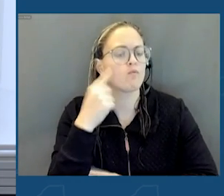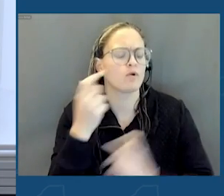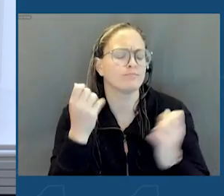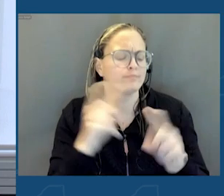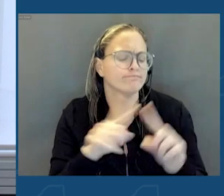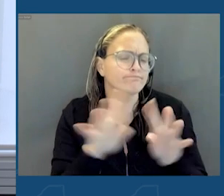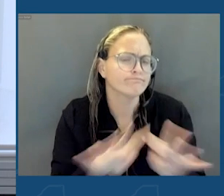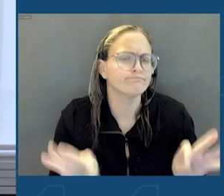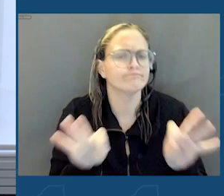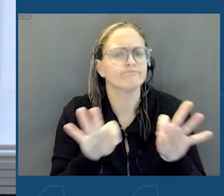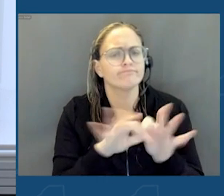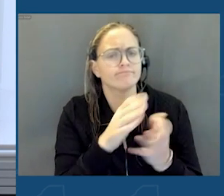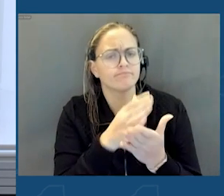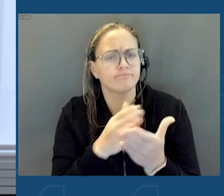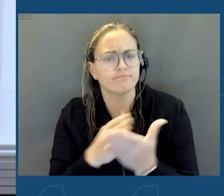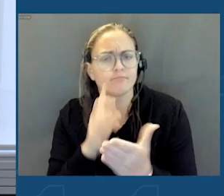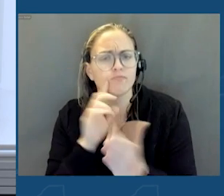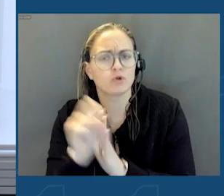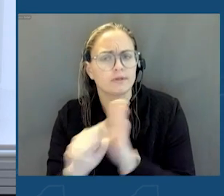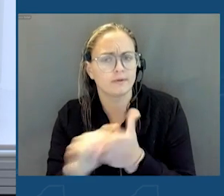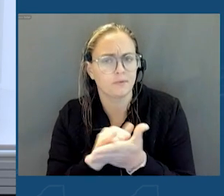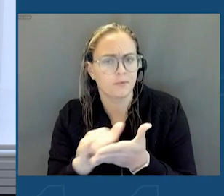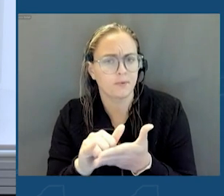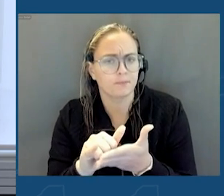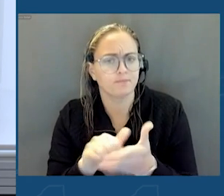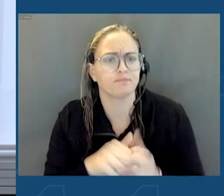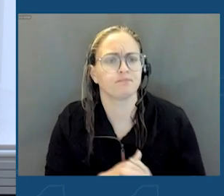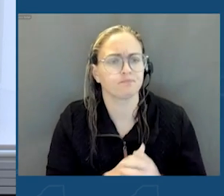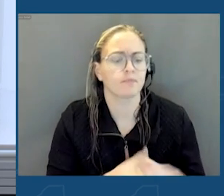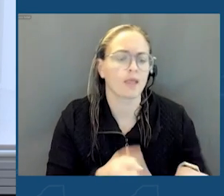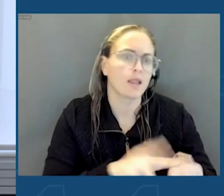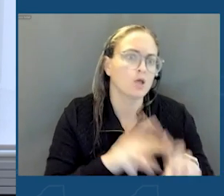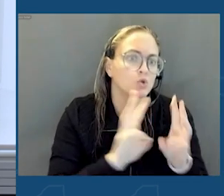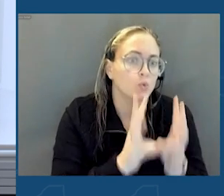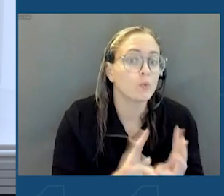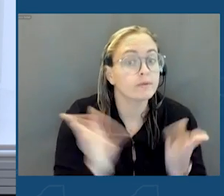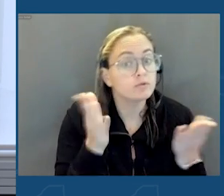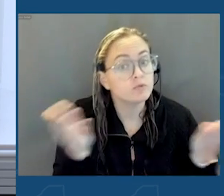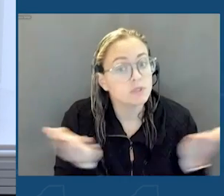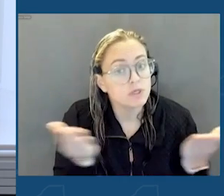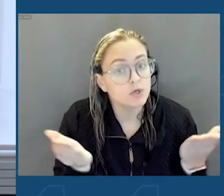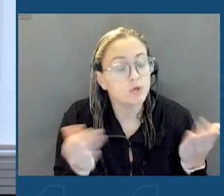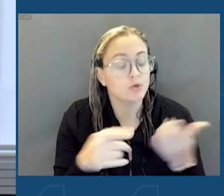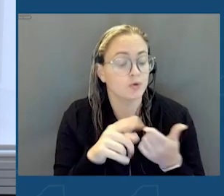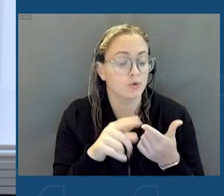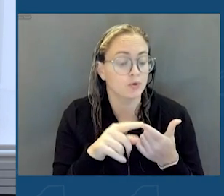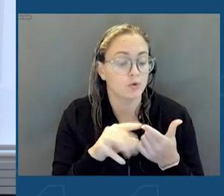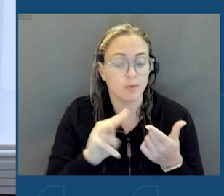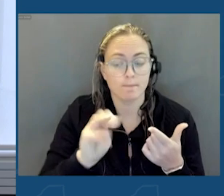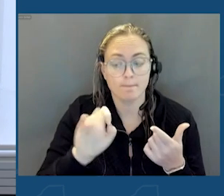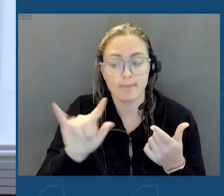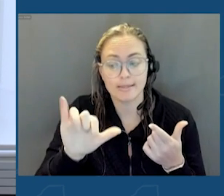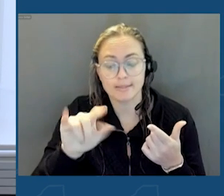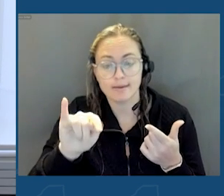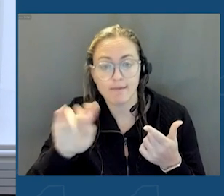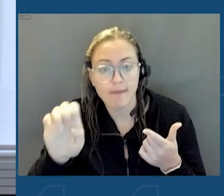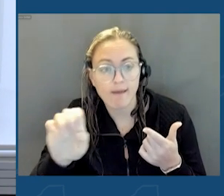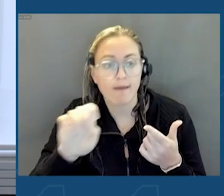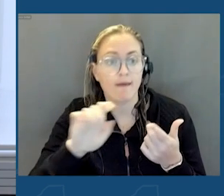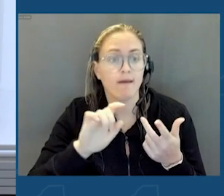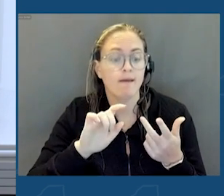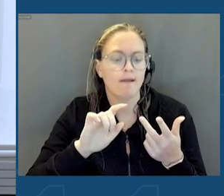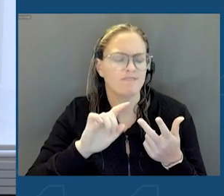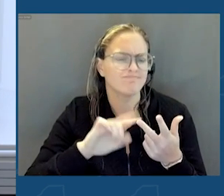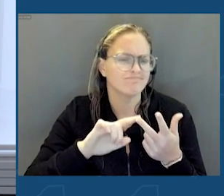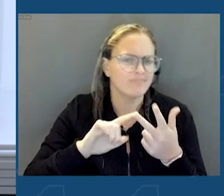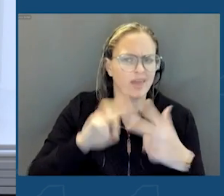important assets for the state of New York. The National Weather Service is here. We have Mesonet, so we have our meteorologists able to